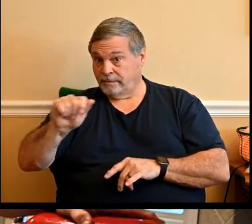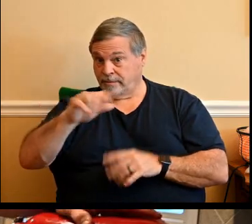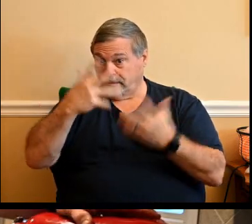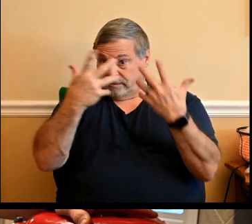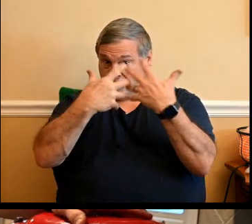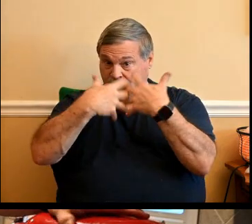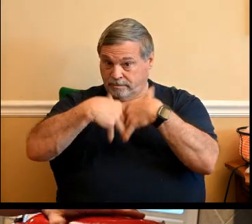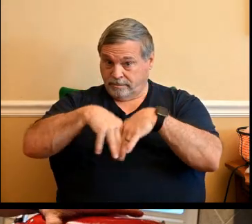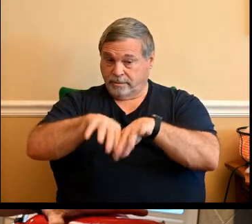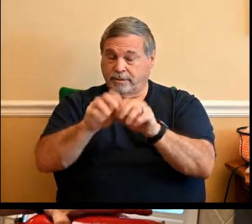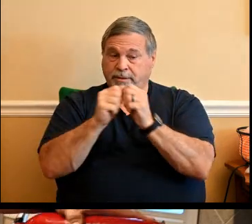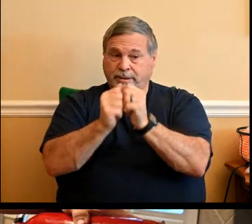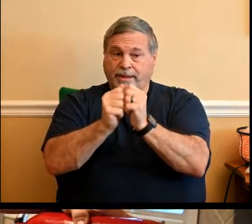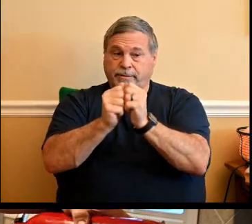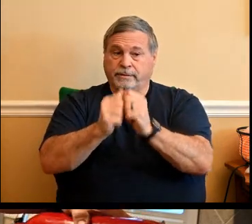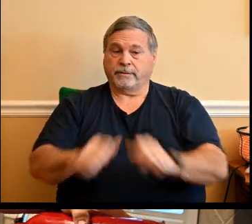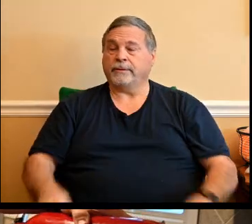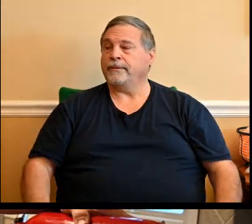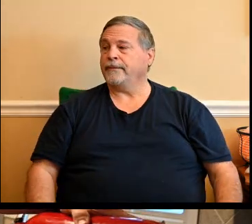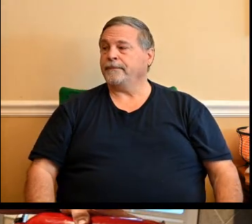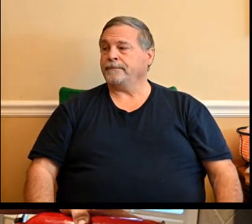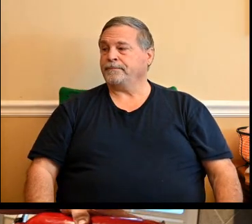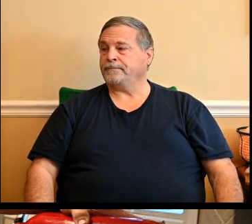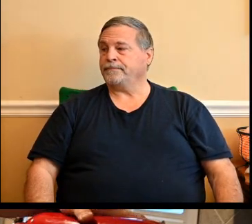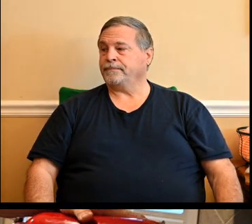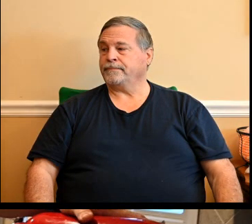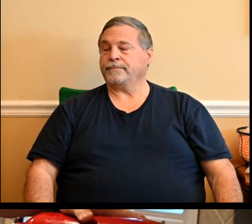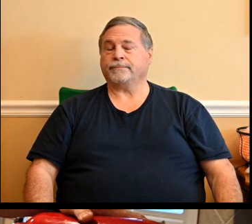Incorporate all those together.